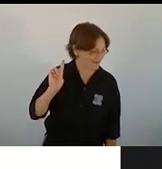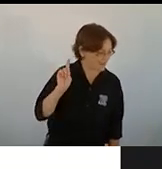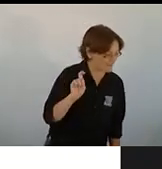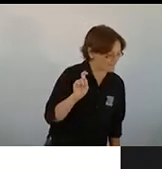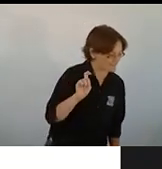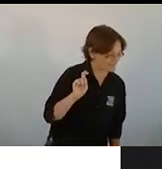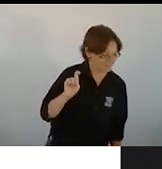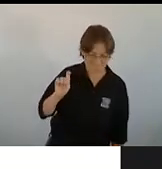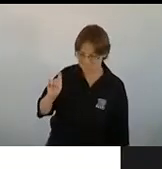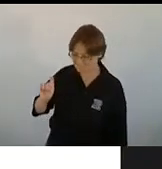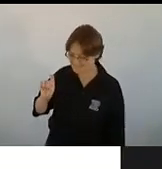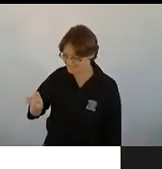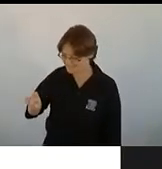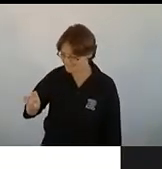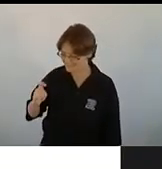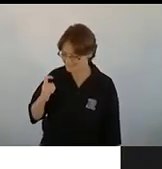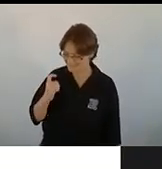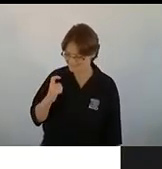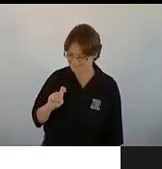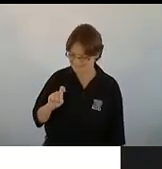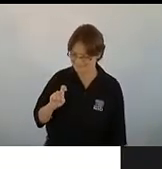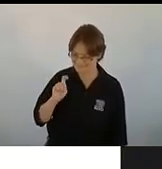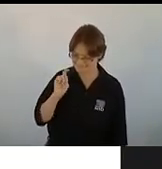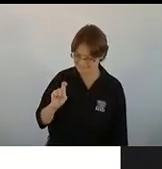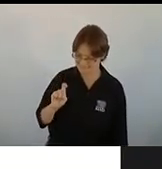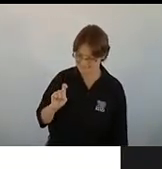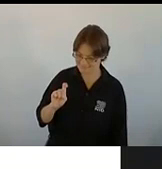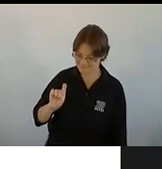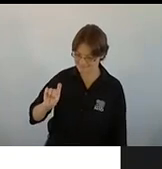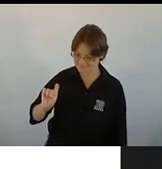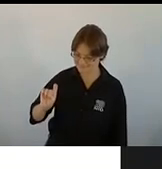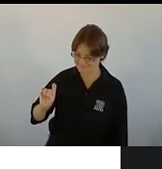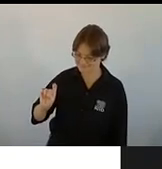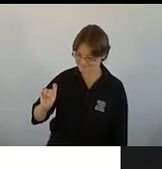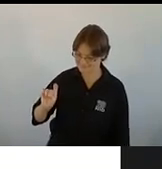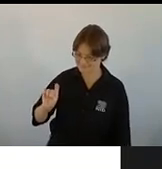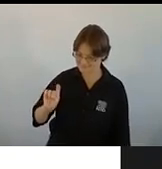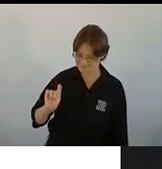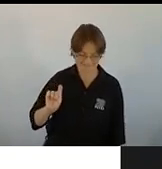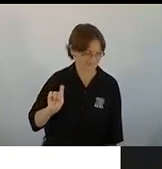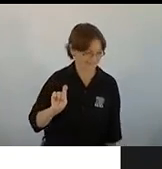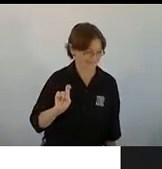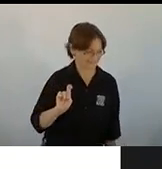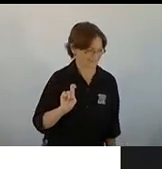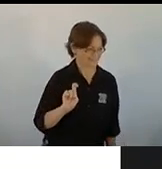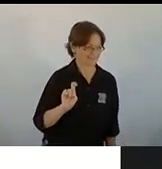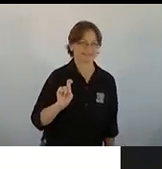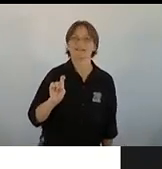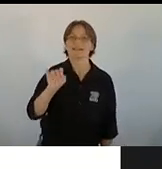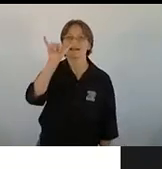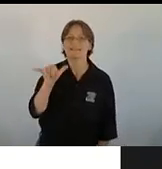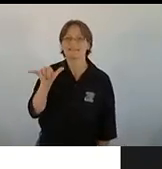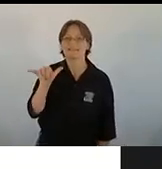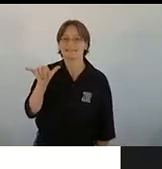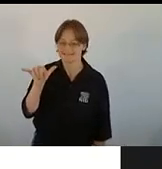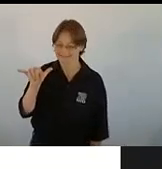important not only for the finger spelling, but also for the signs. The X. So again, a